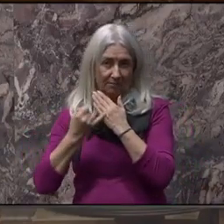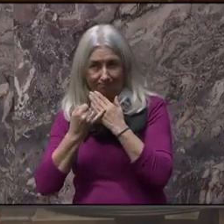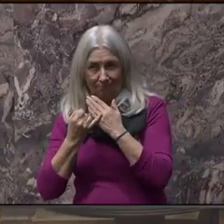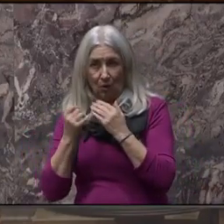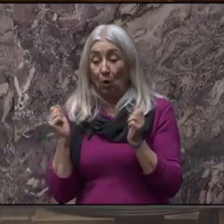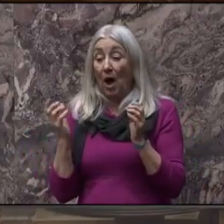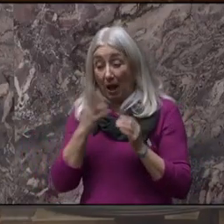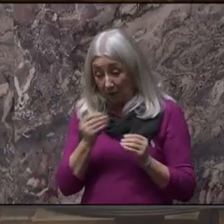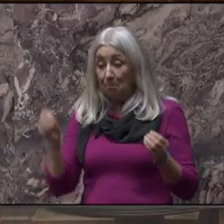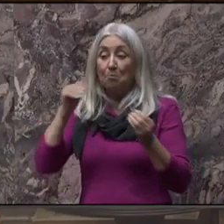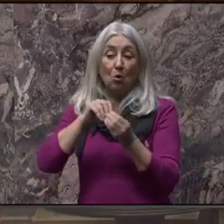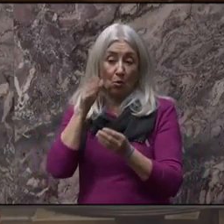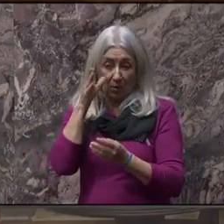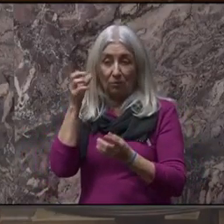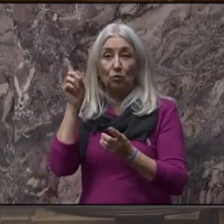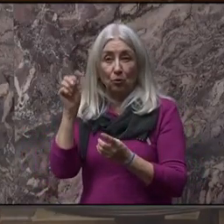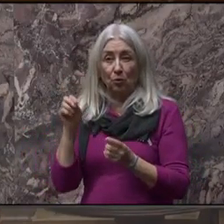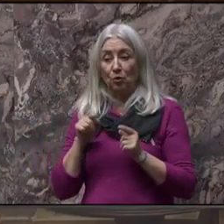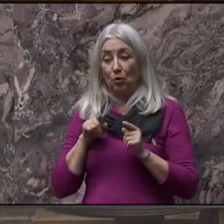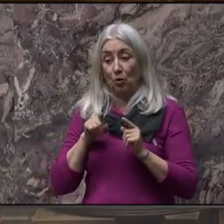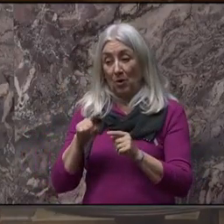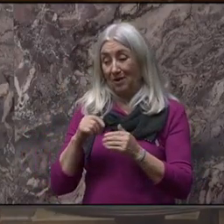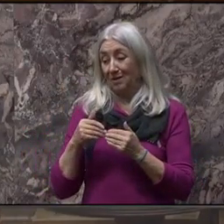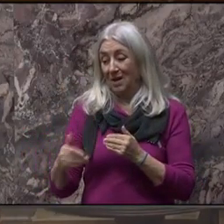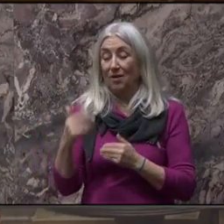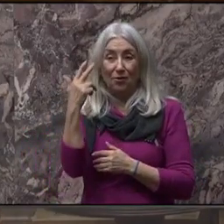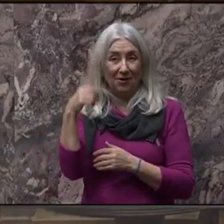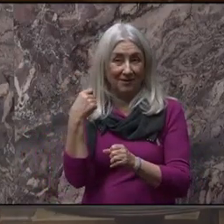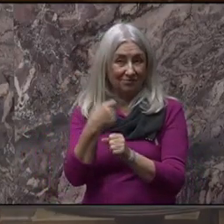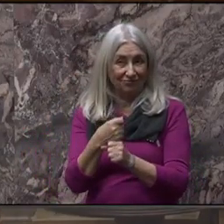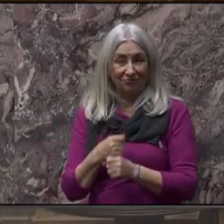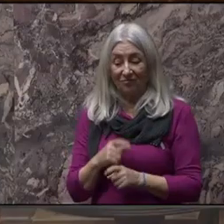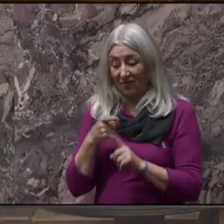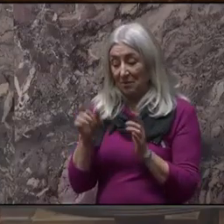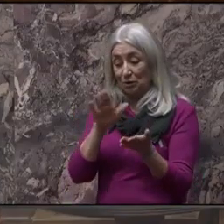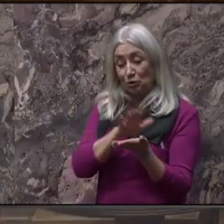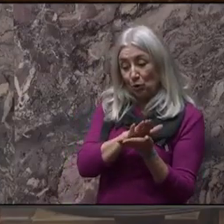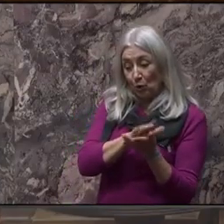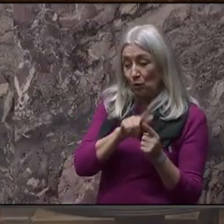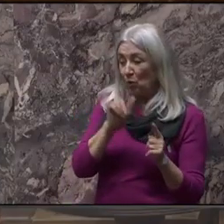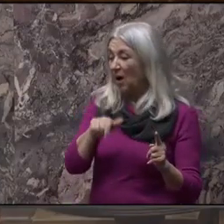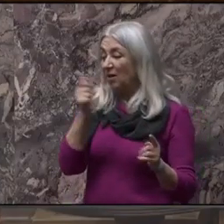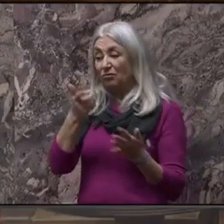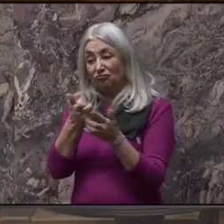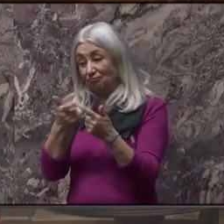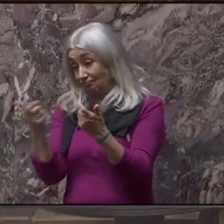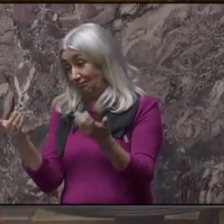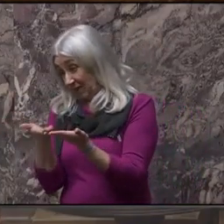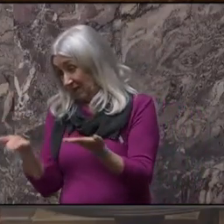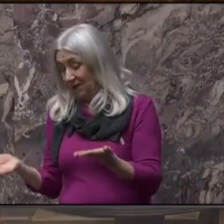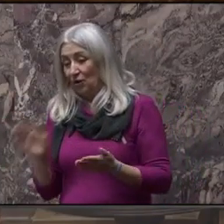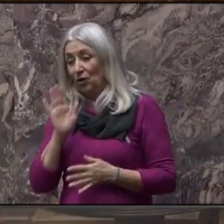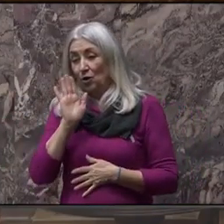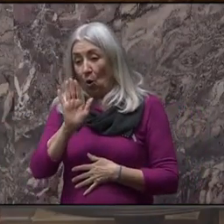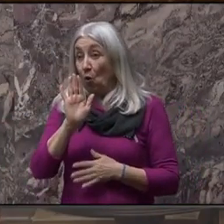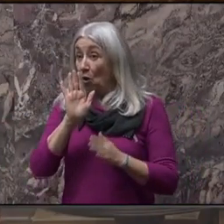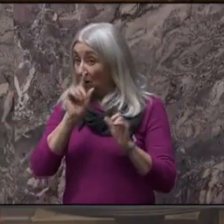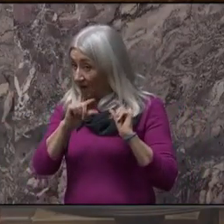over the next 3 years. From schools to other vital infrastructure, your government is